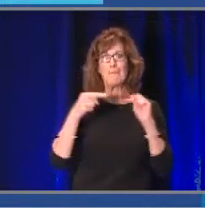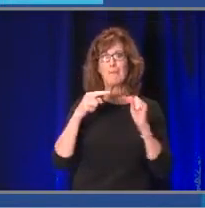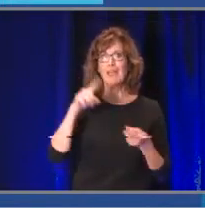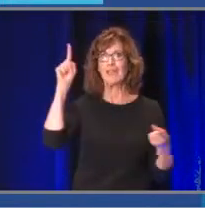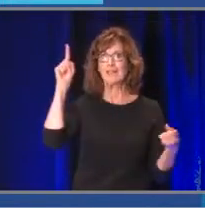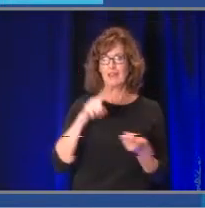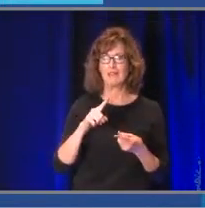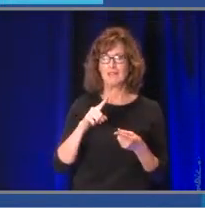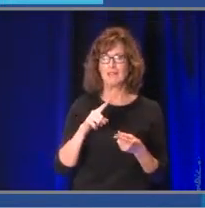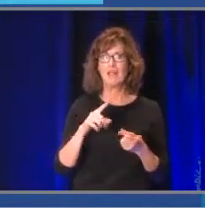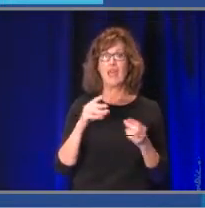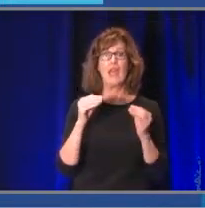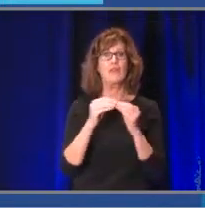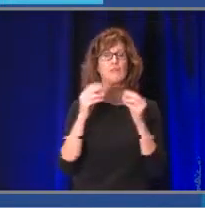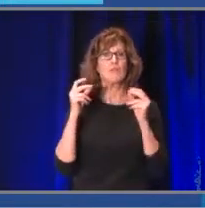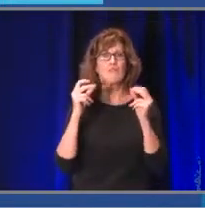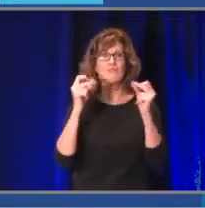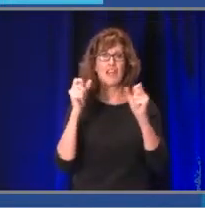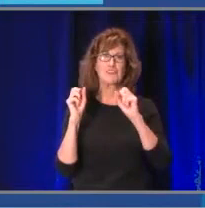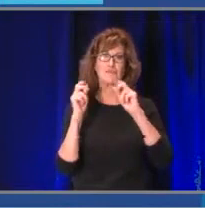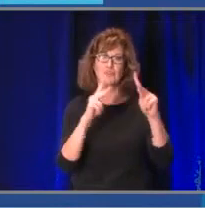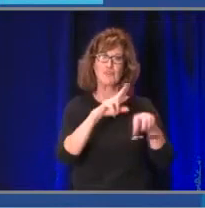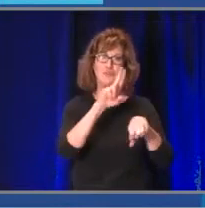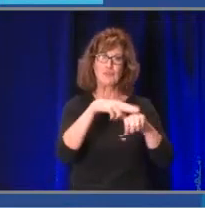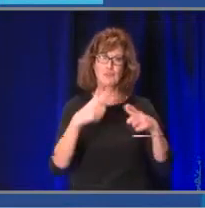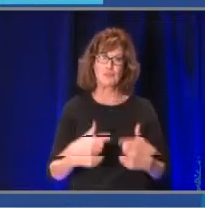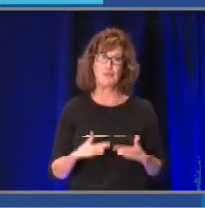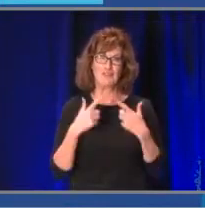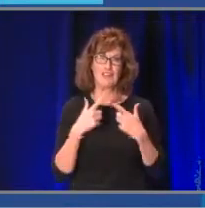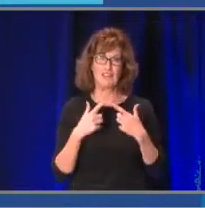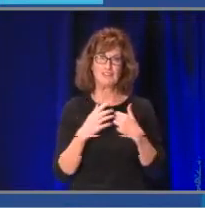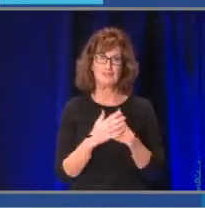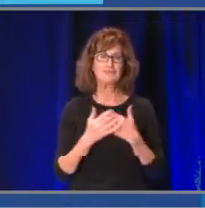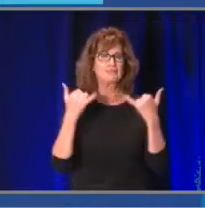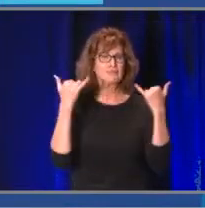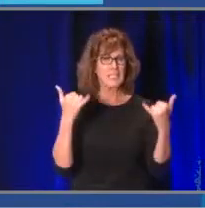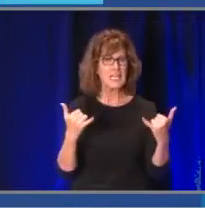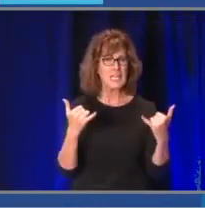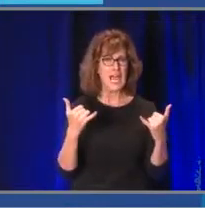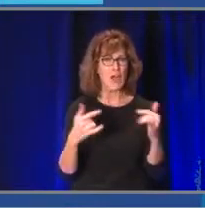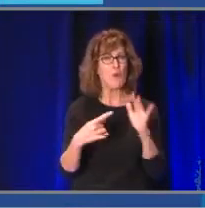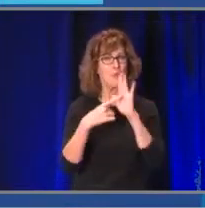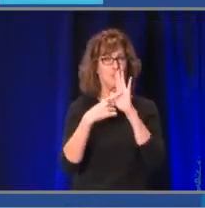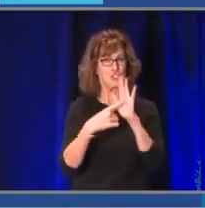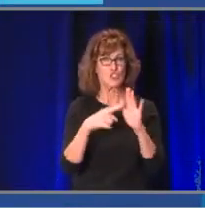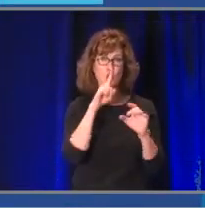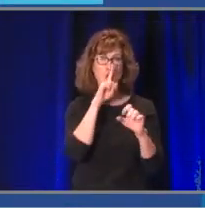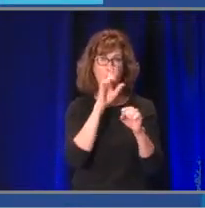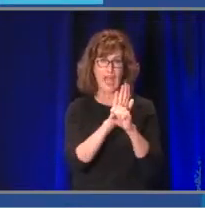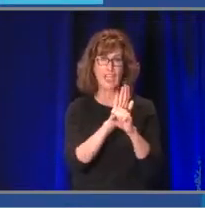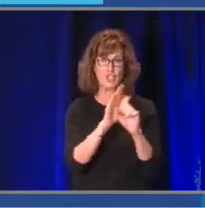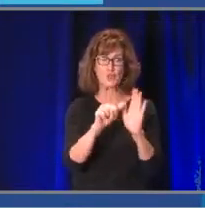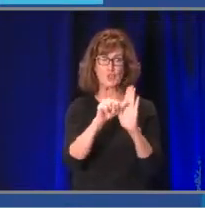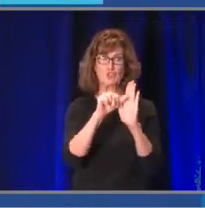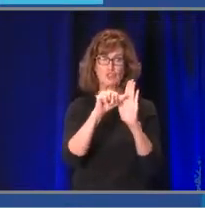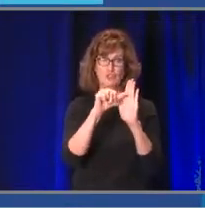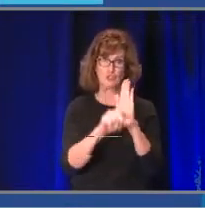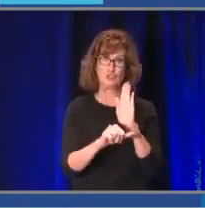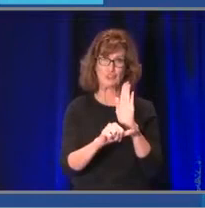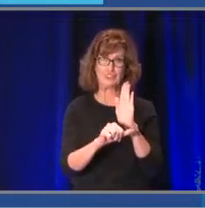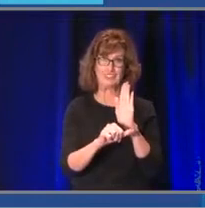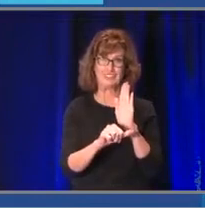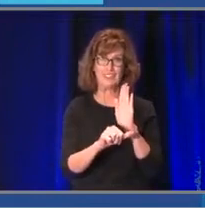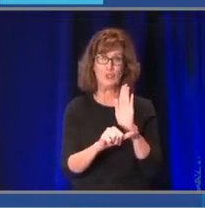quicker return to normal activities. Now, I'm going to go inside the body. I'm going to show you a small portion of the surgery where